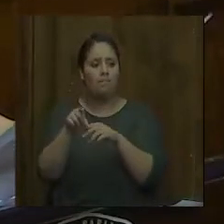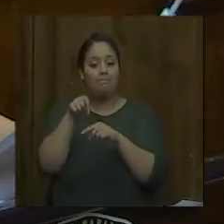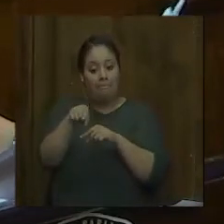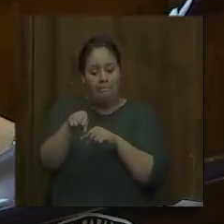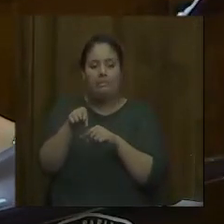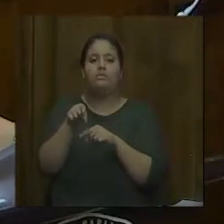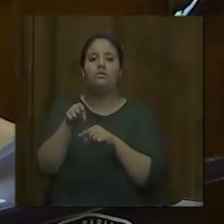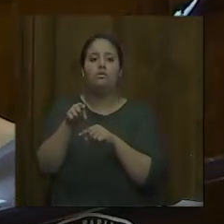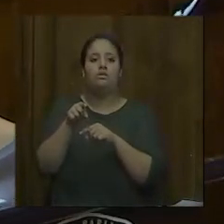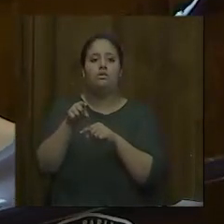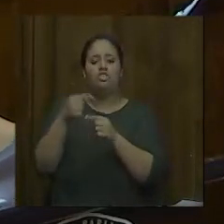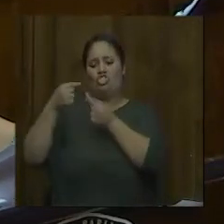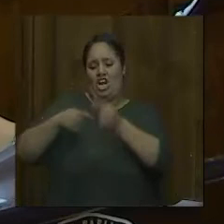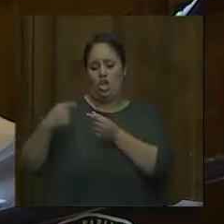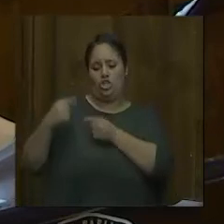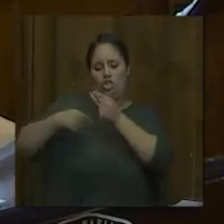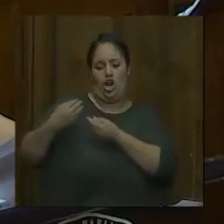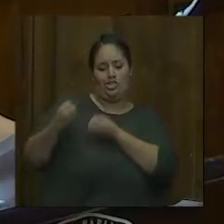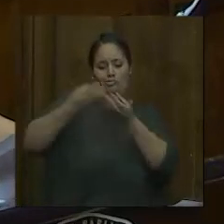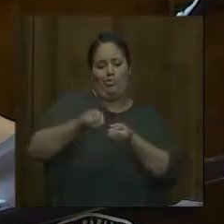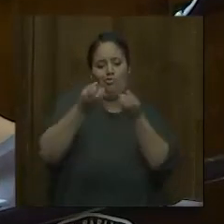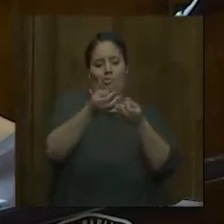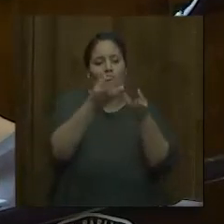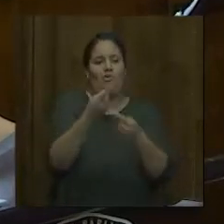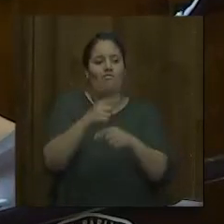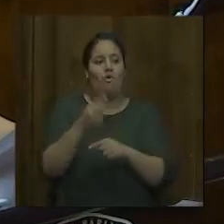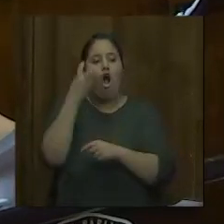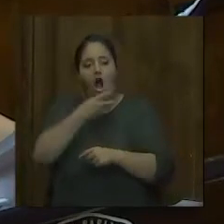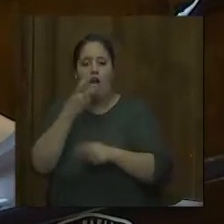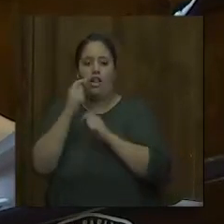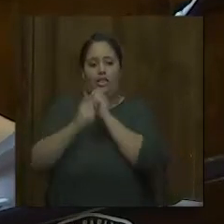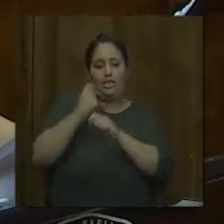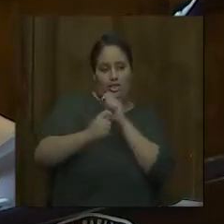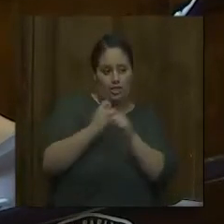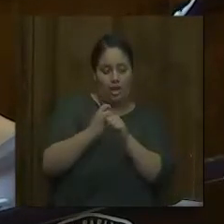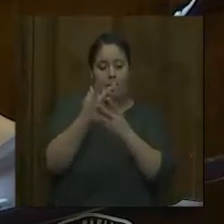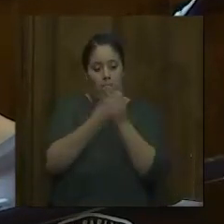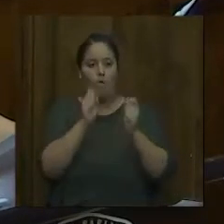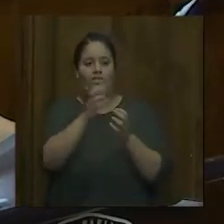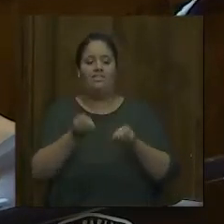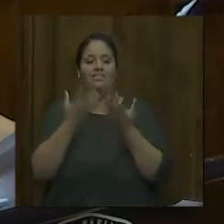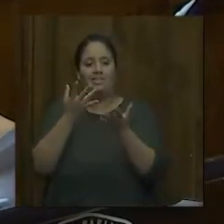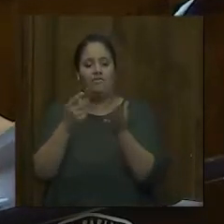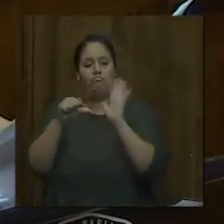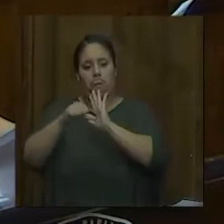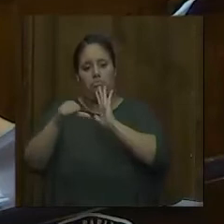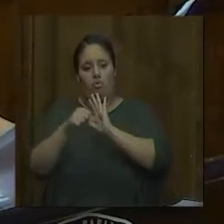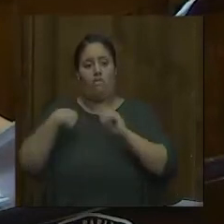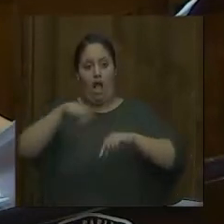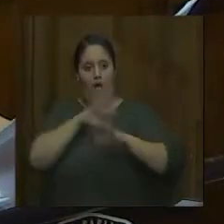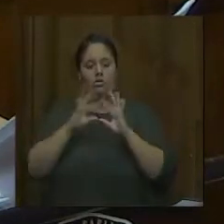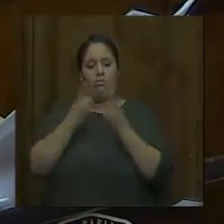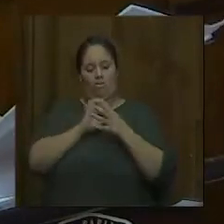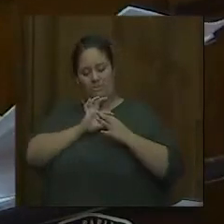may have been carried from generation to generation through oral tradition. Both these services are indicative of our